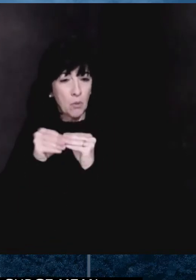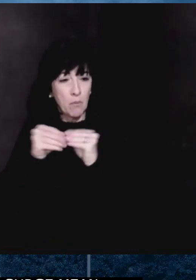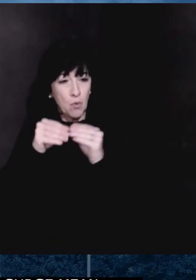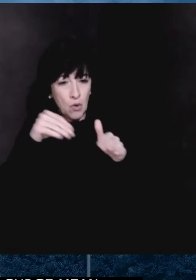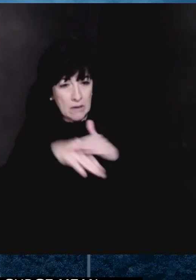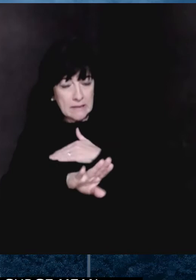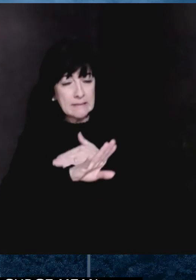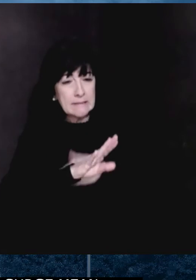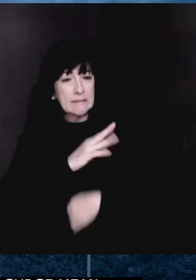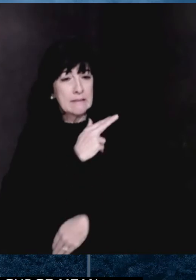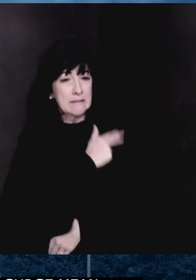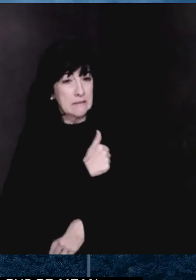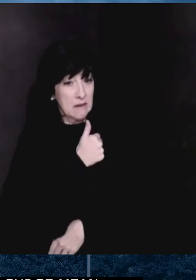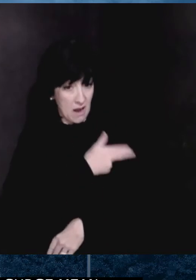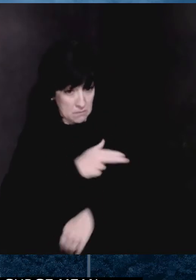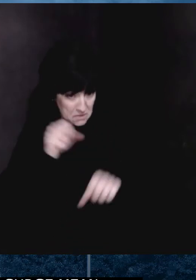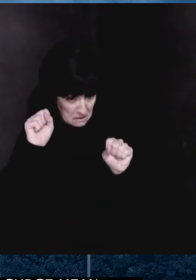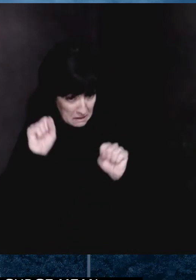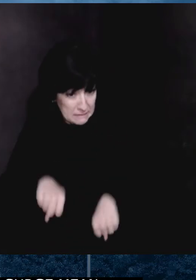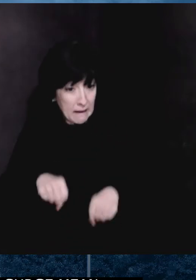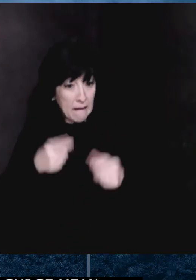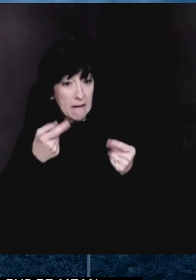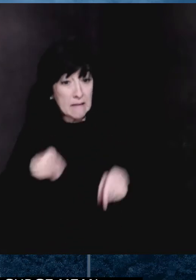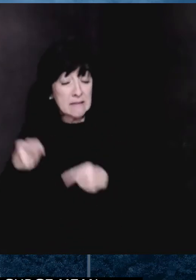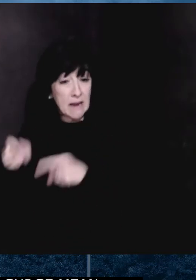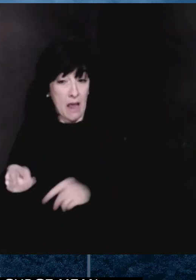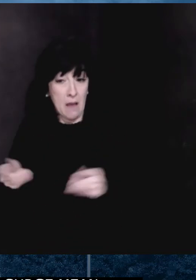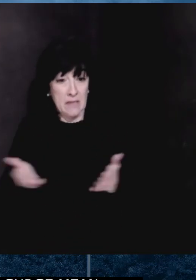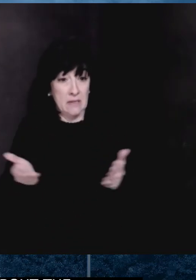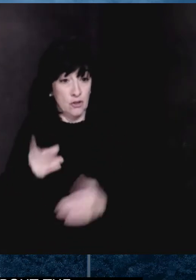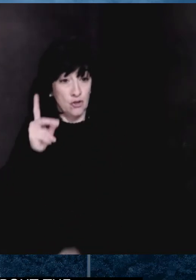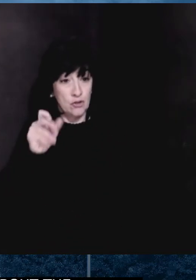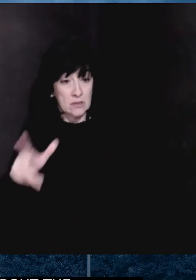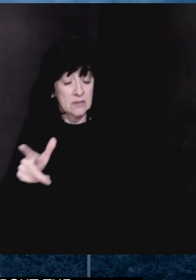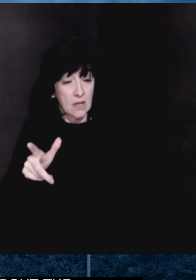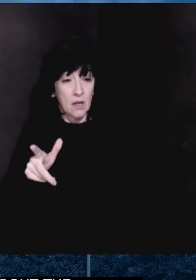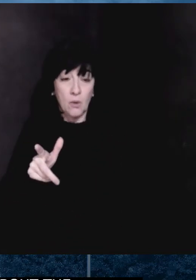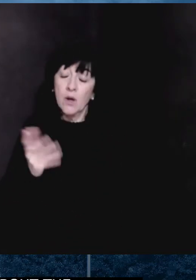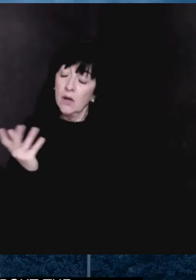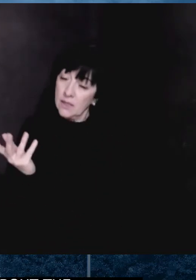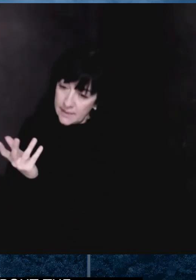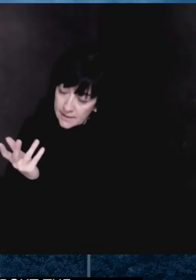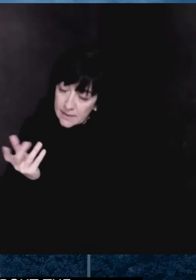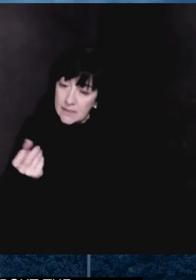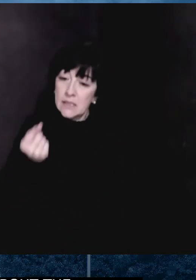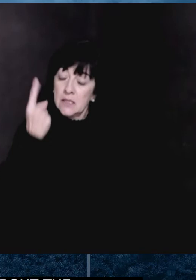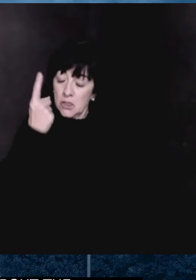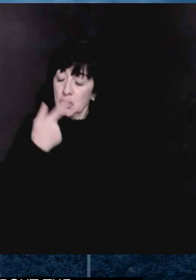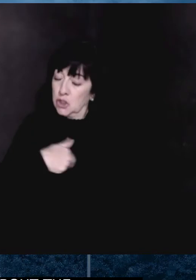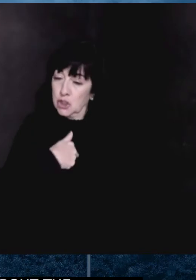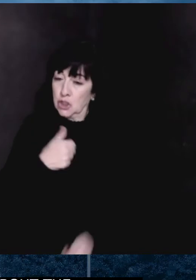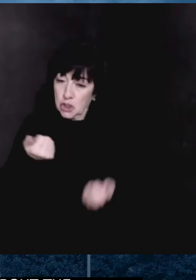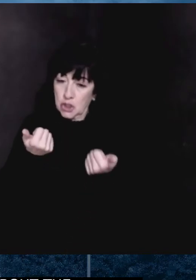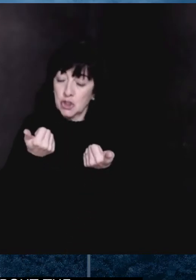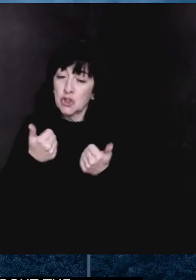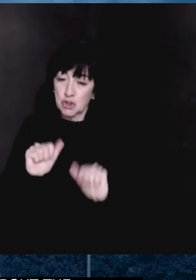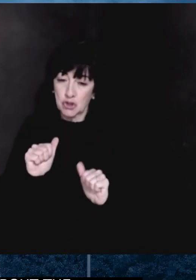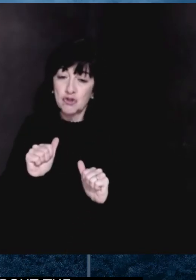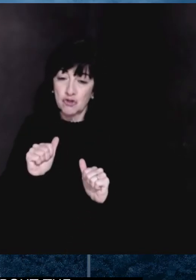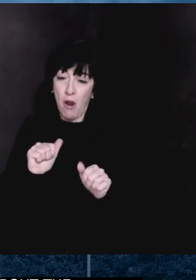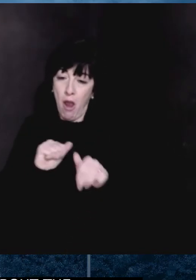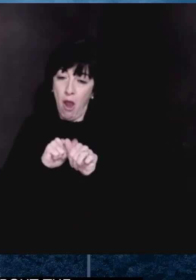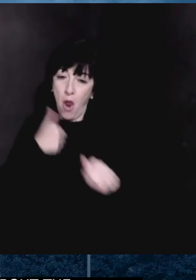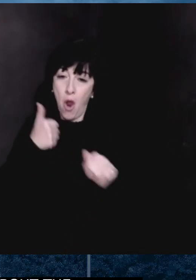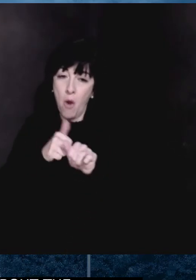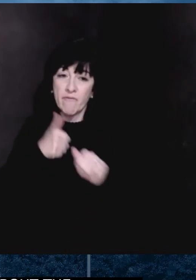if we see a big enough surge? Well, that's what we're trying to avoid, a rationing of care and the inability of hospitals to